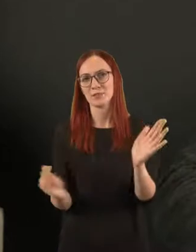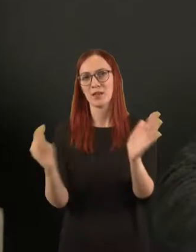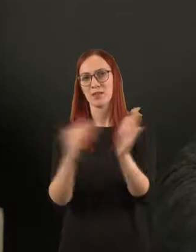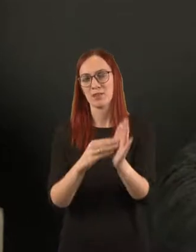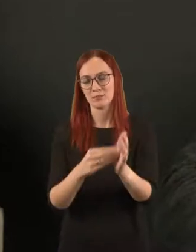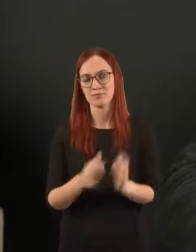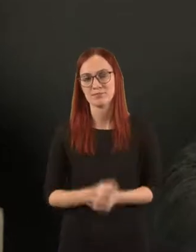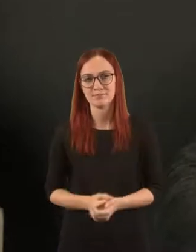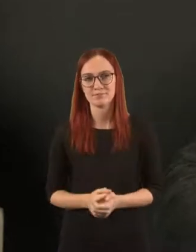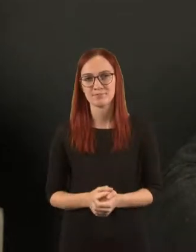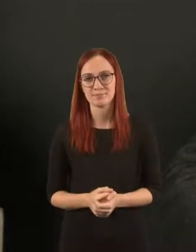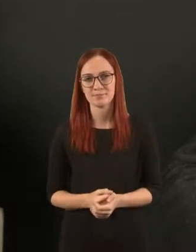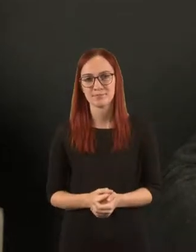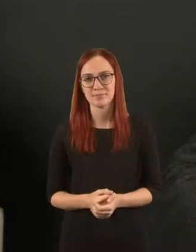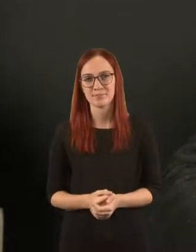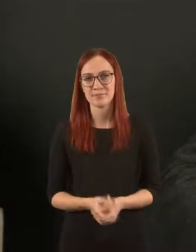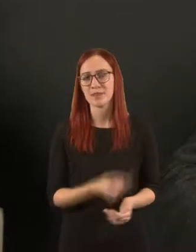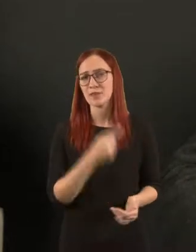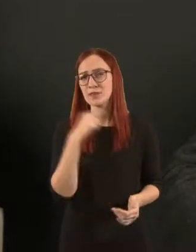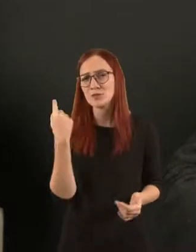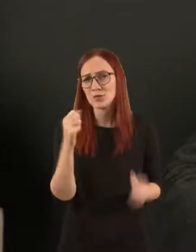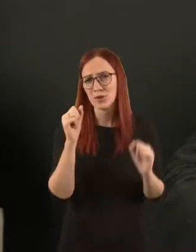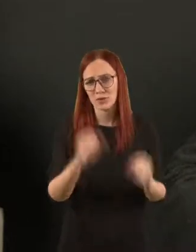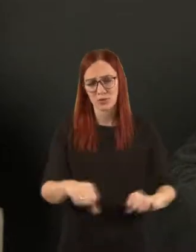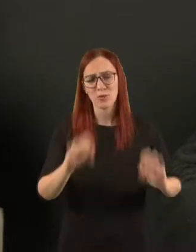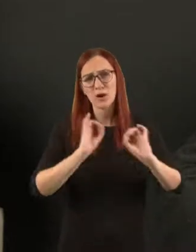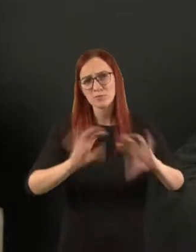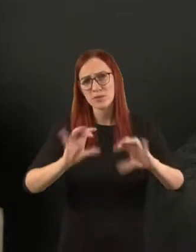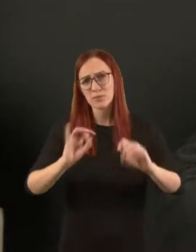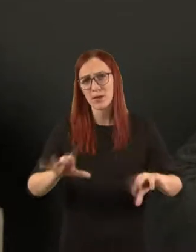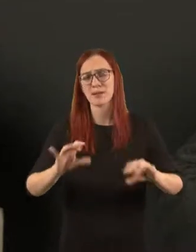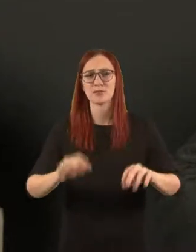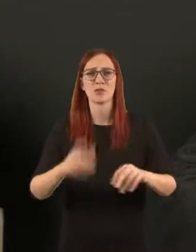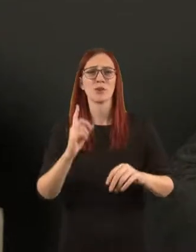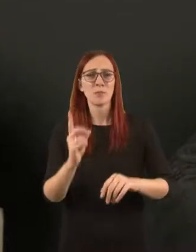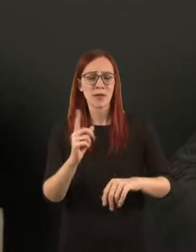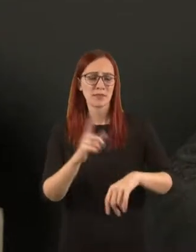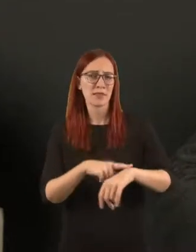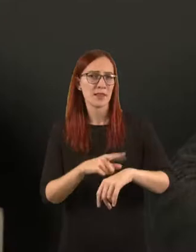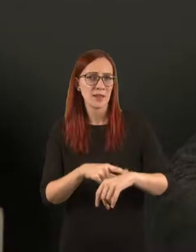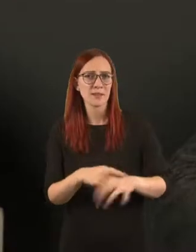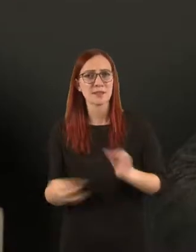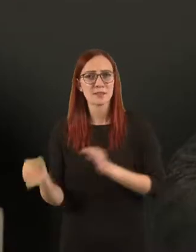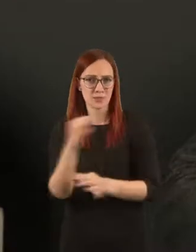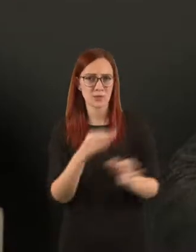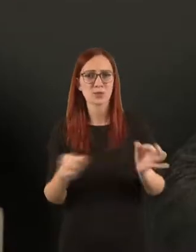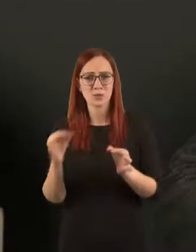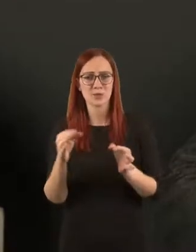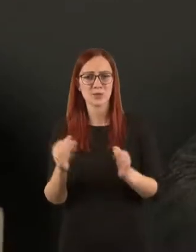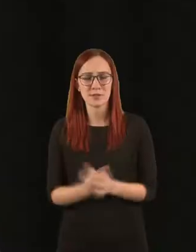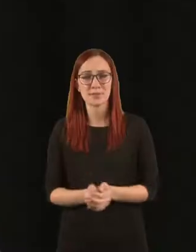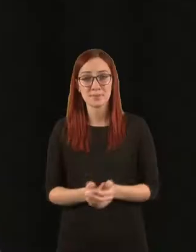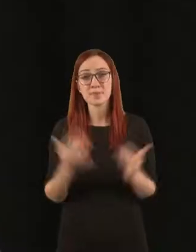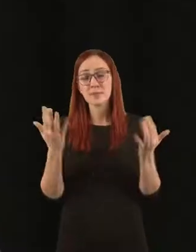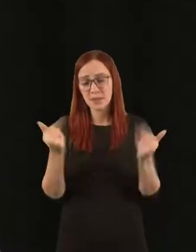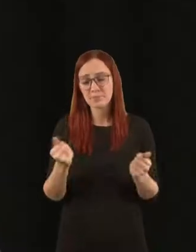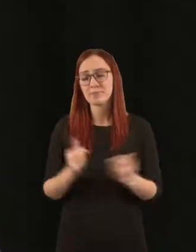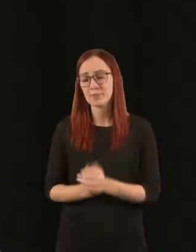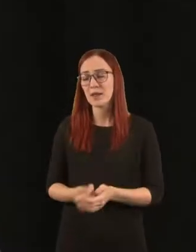of mineral fertilizers, and so on and so forth. I could talk on end, but perhaps we should already